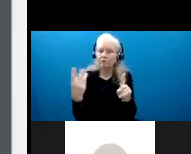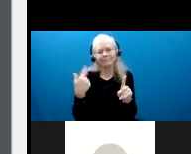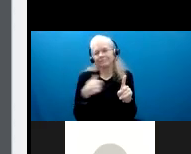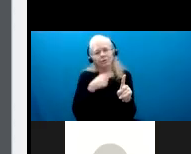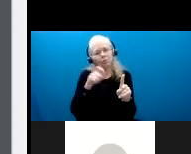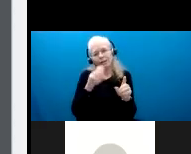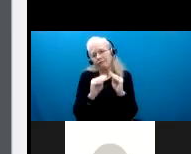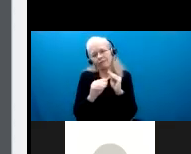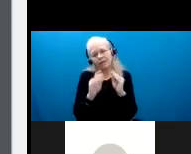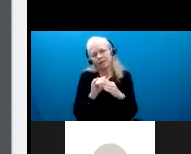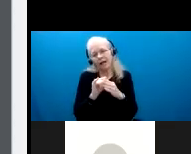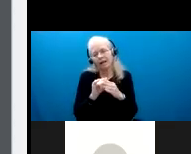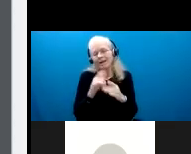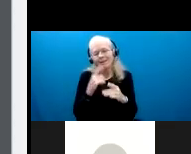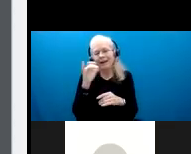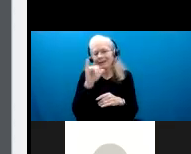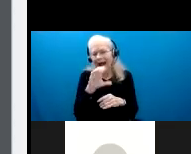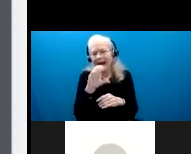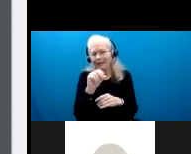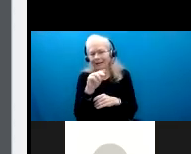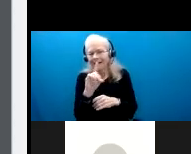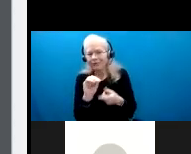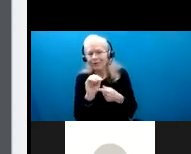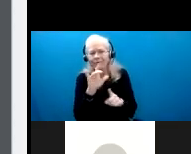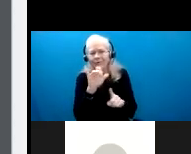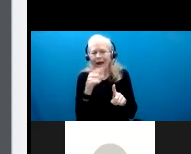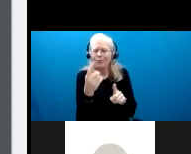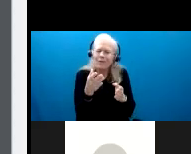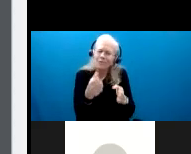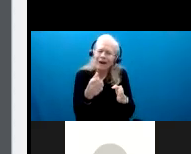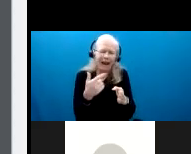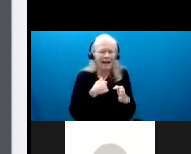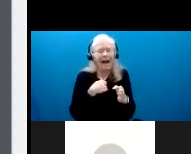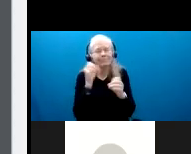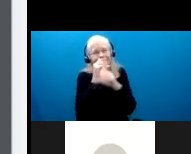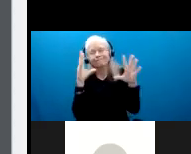see that people can make that jump from rental tenure to ownership, if that's what they desire to do.